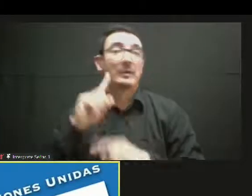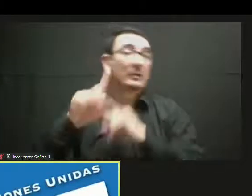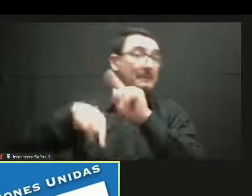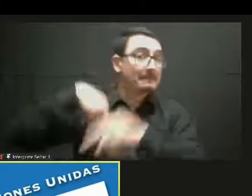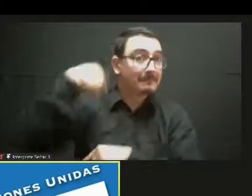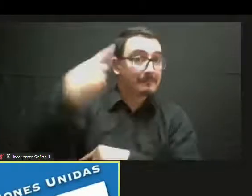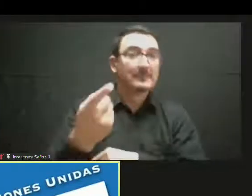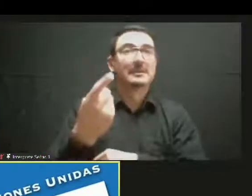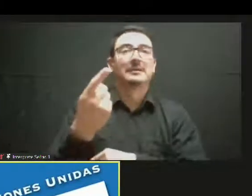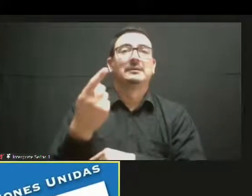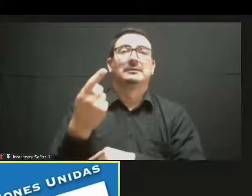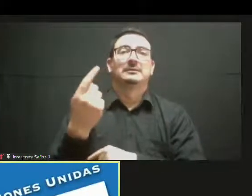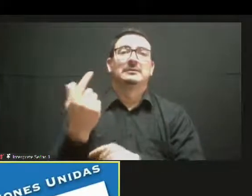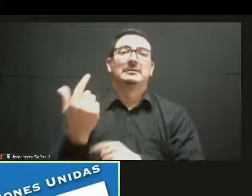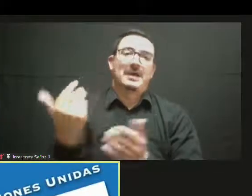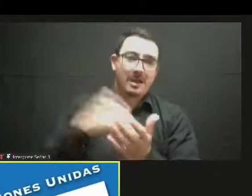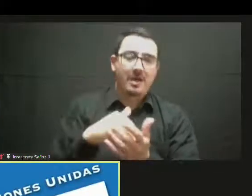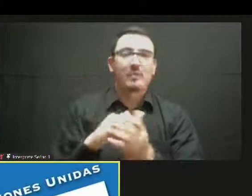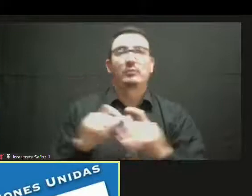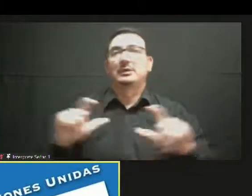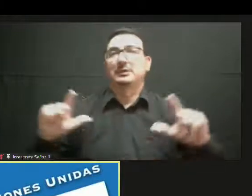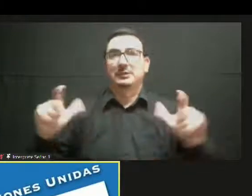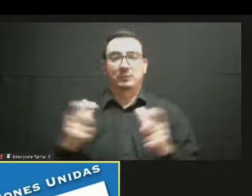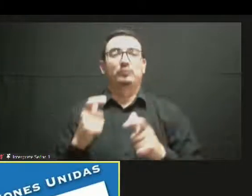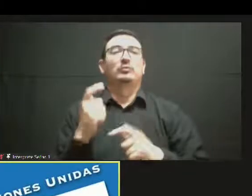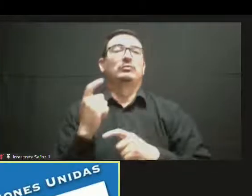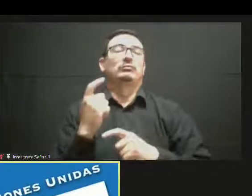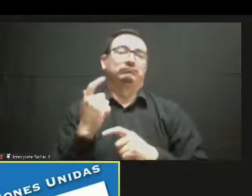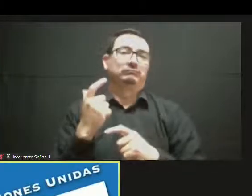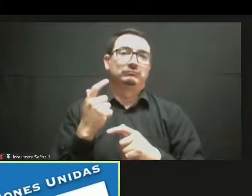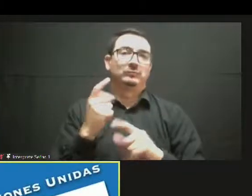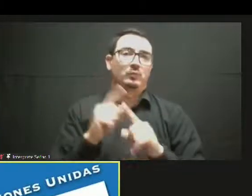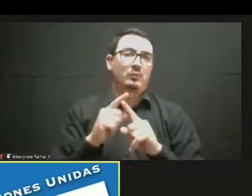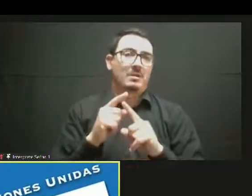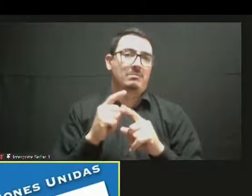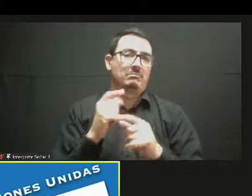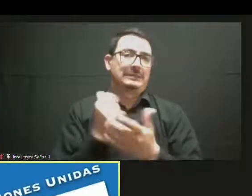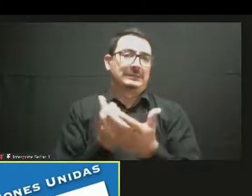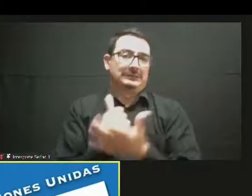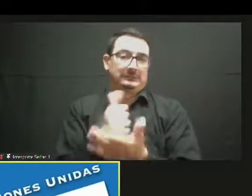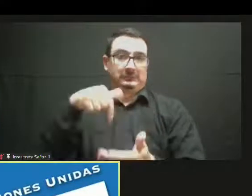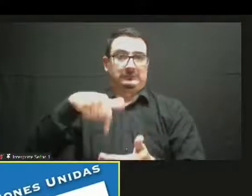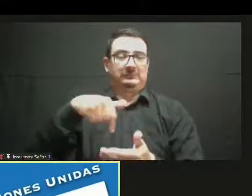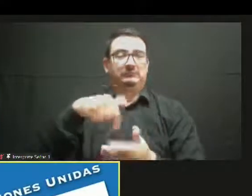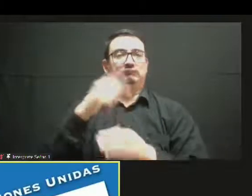and I wish you a good rest of the day or the evening. Thank you so much, and bye-bye.